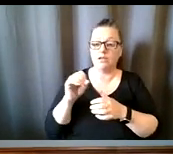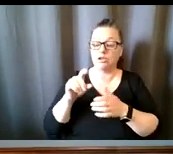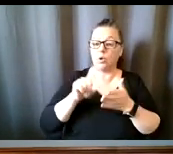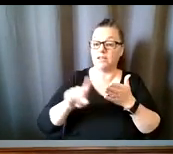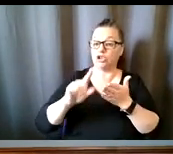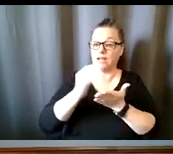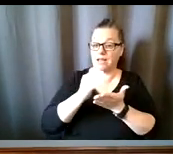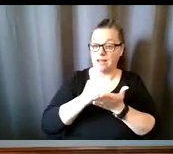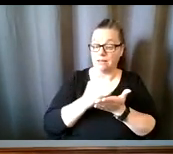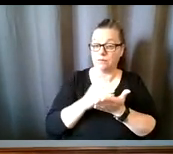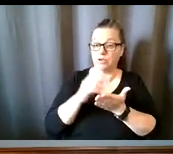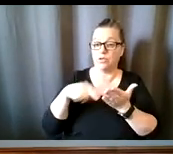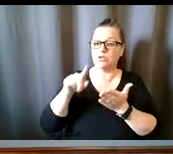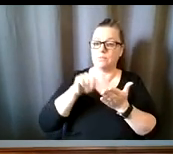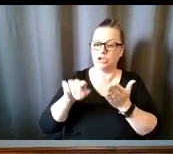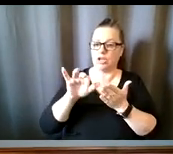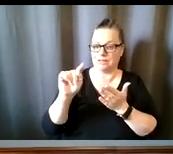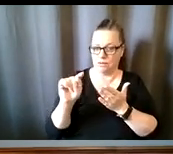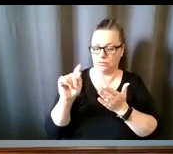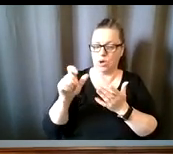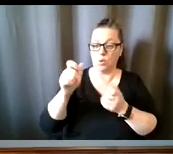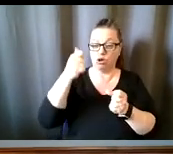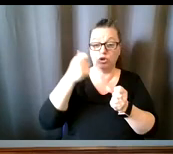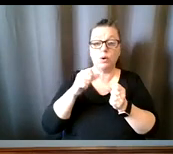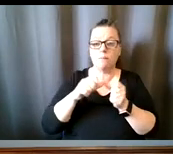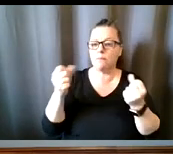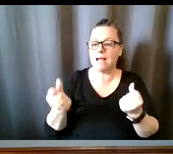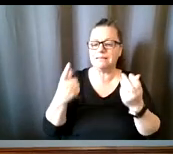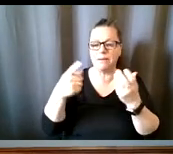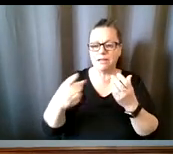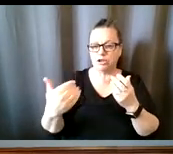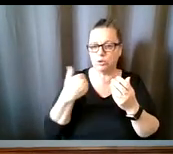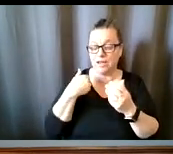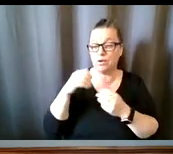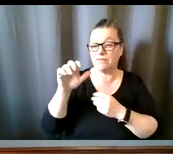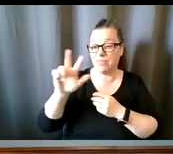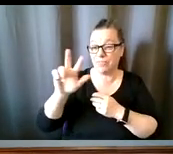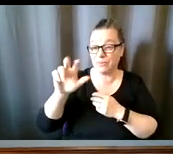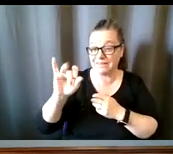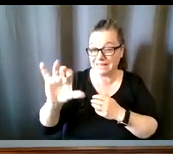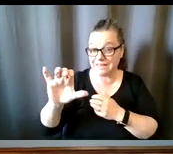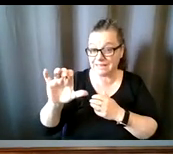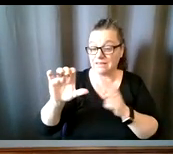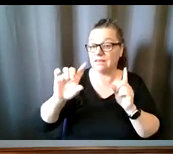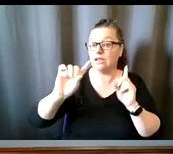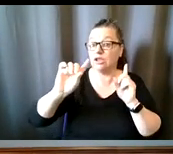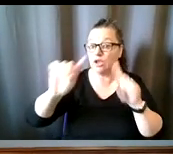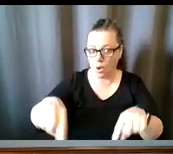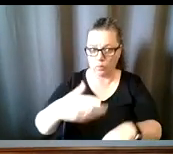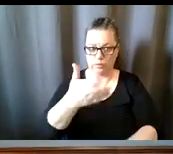are those items that have been checked out. Okay, so I want you to remember as many as you can. You have 3 seconds to do that. On your mark, get set, go.